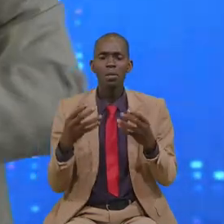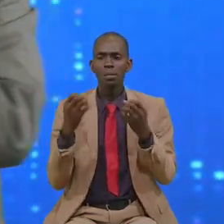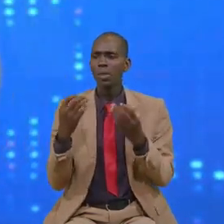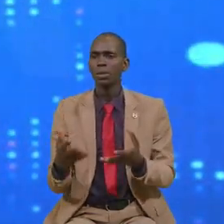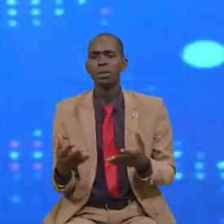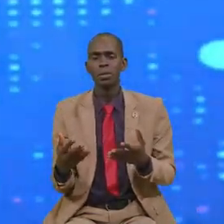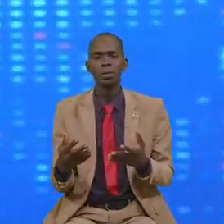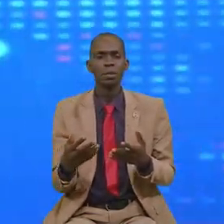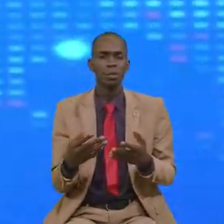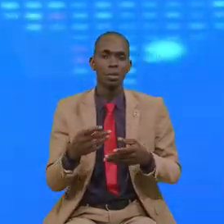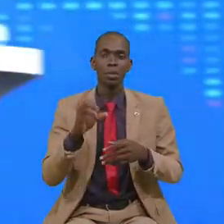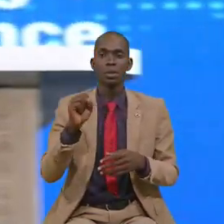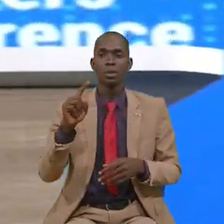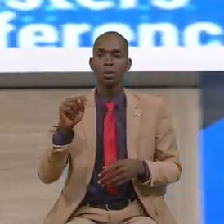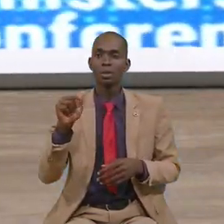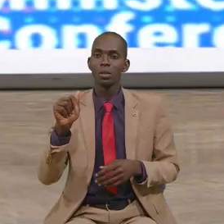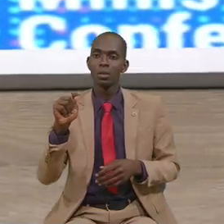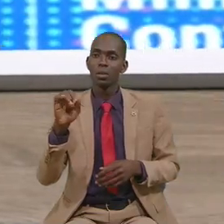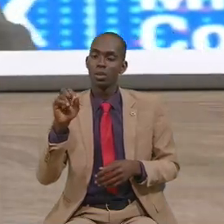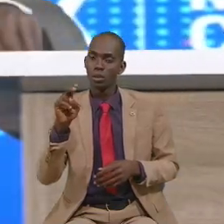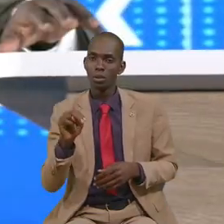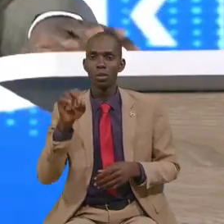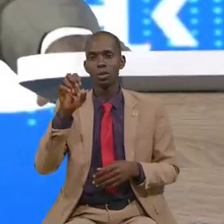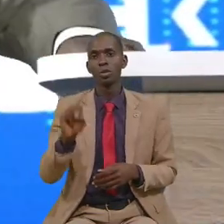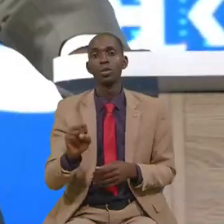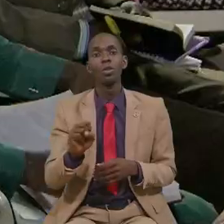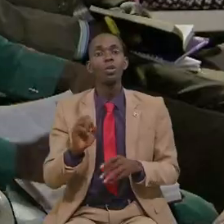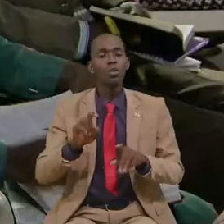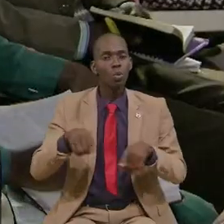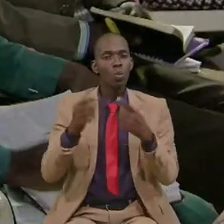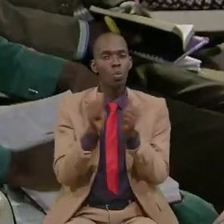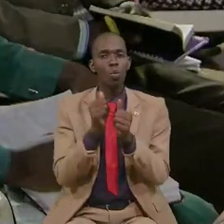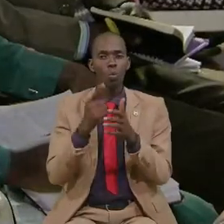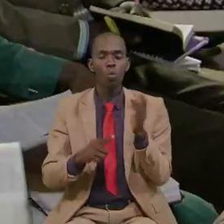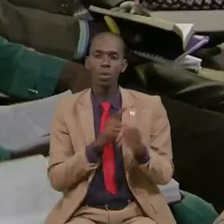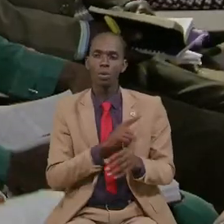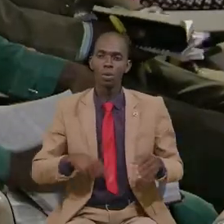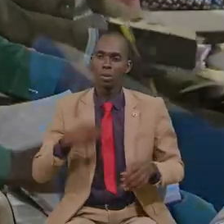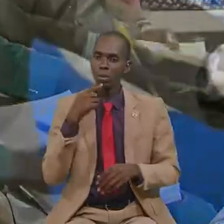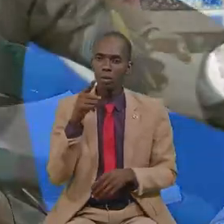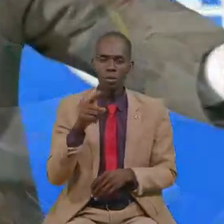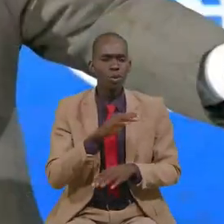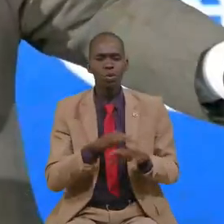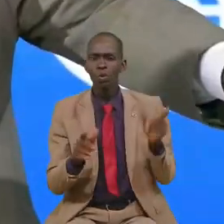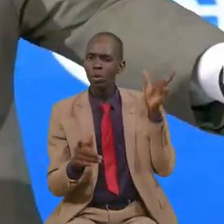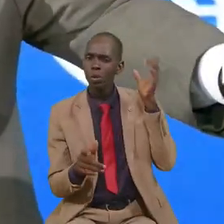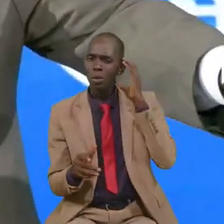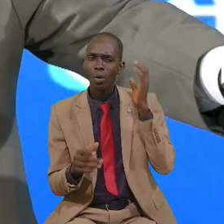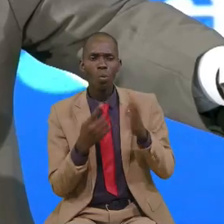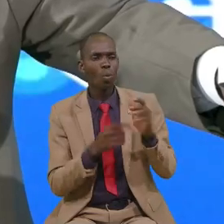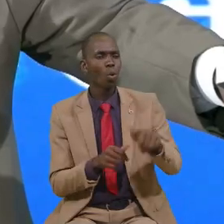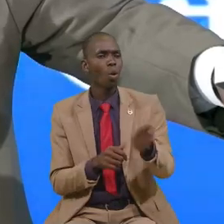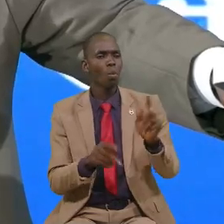many stations. Carry what the Lord has told you. Don't carry what they told you, what they said about you, what they